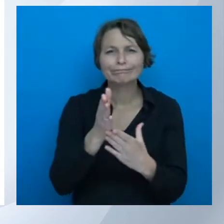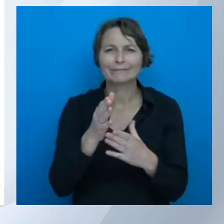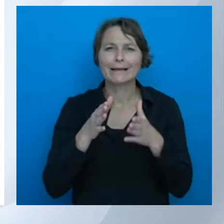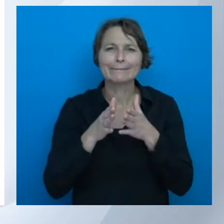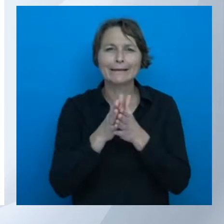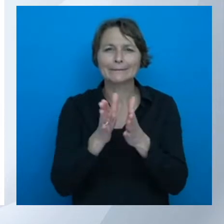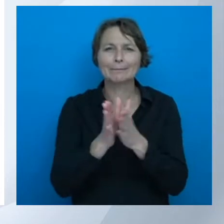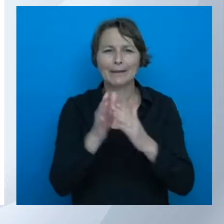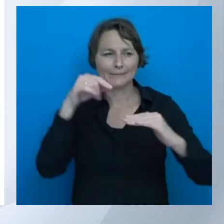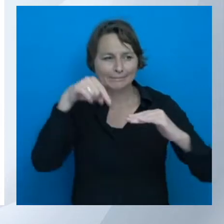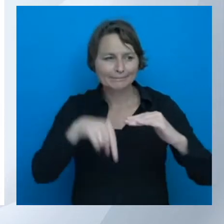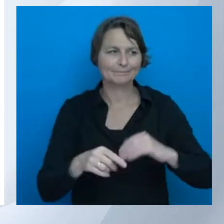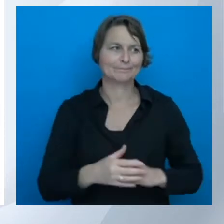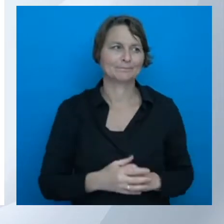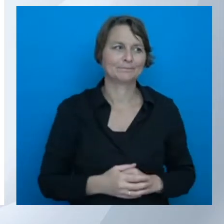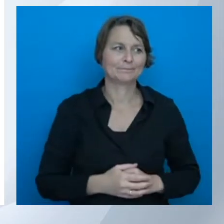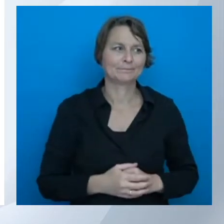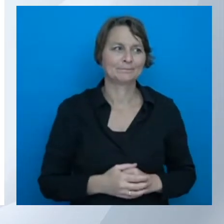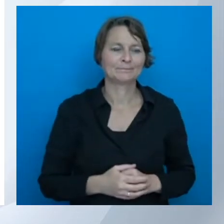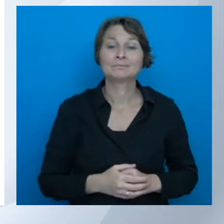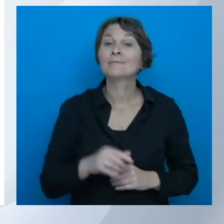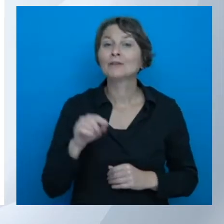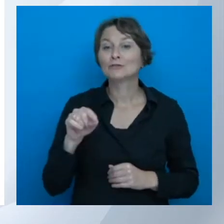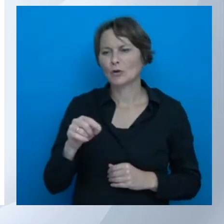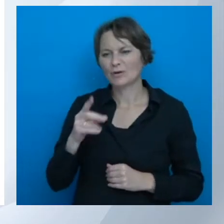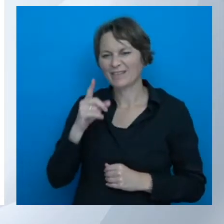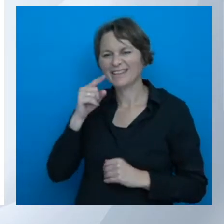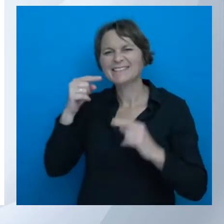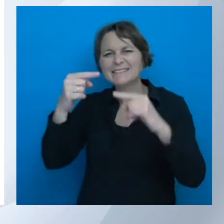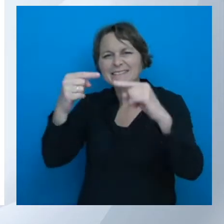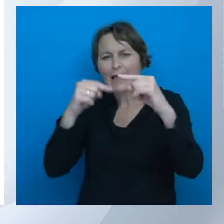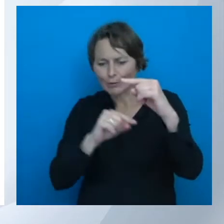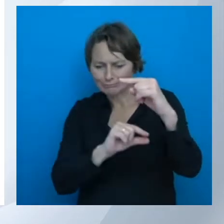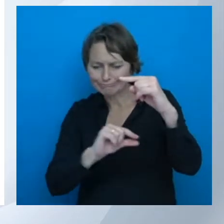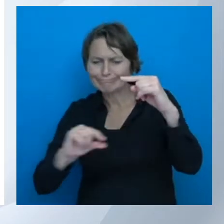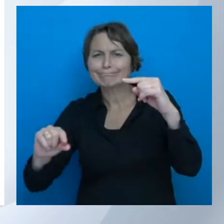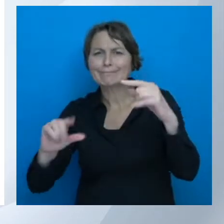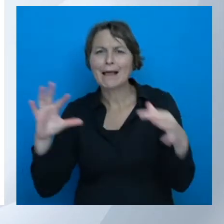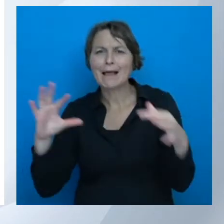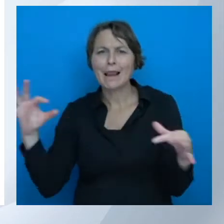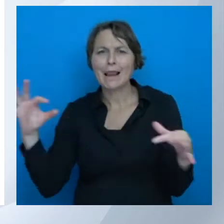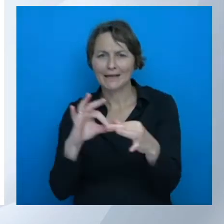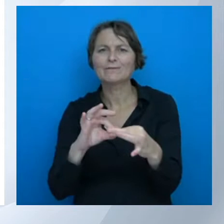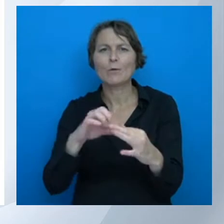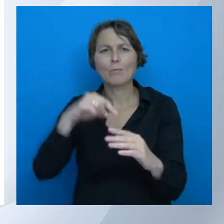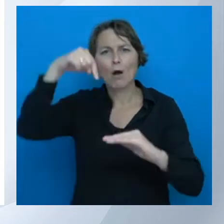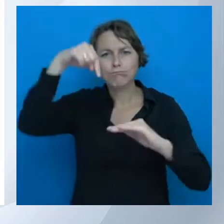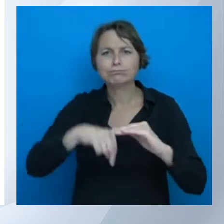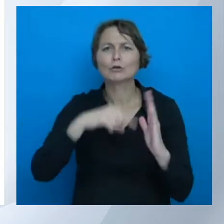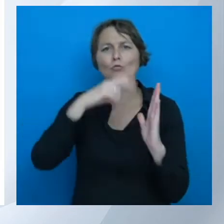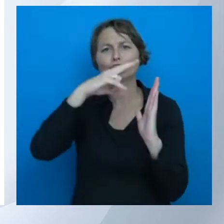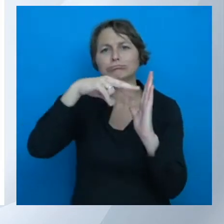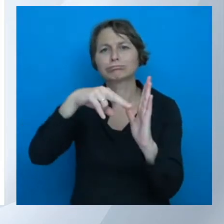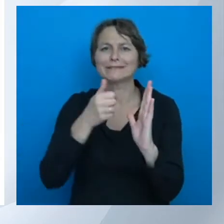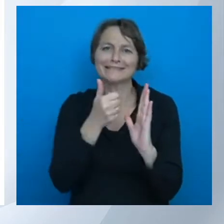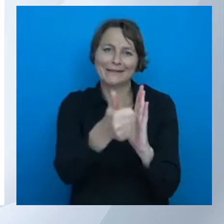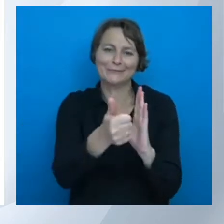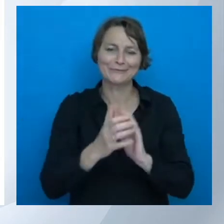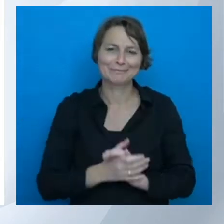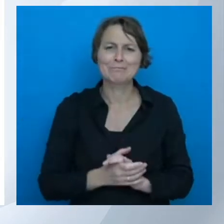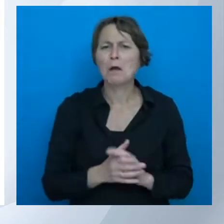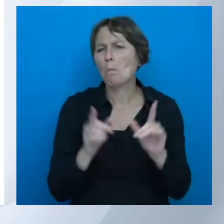in the paper that you can see down here, but let me give you a brief introduction about this as well. So this